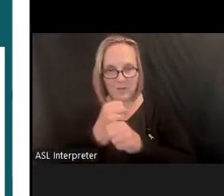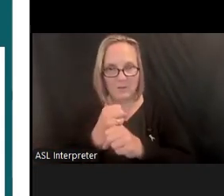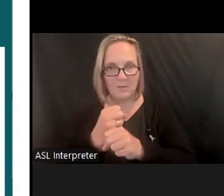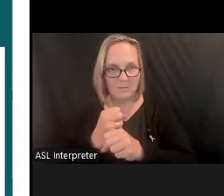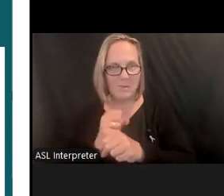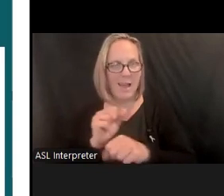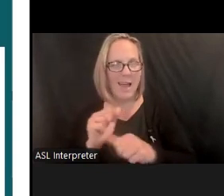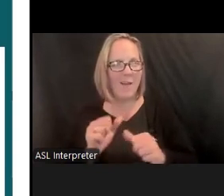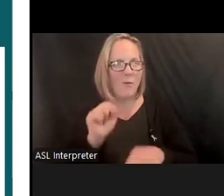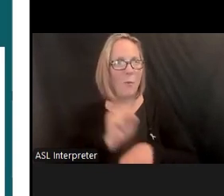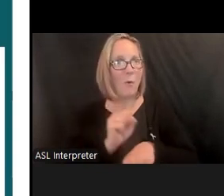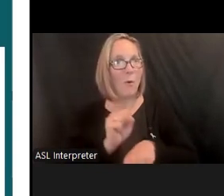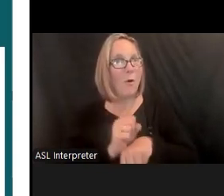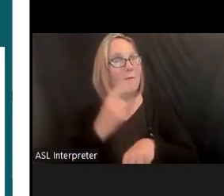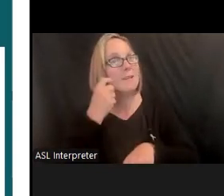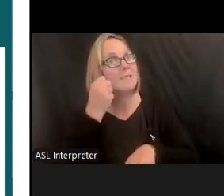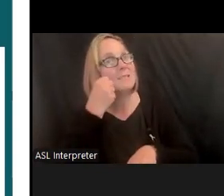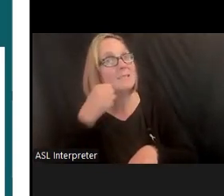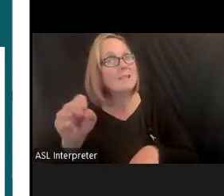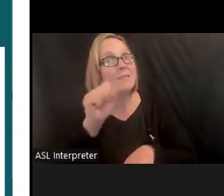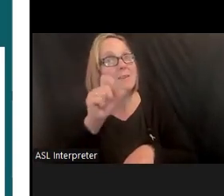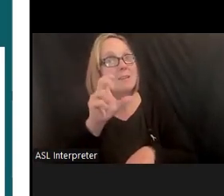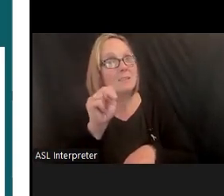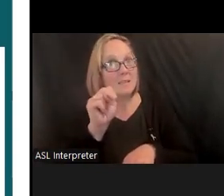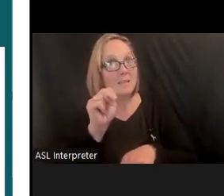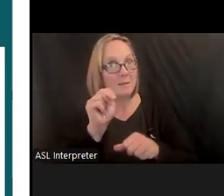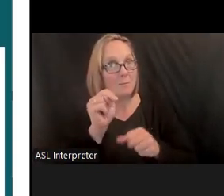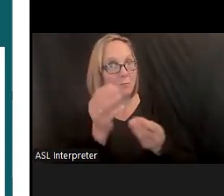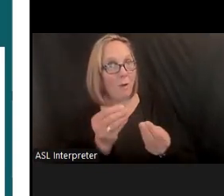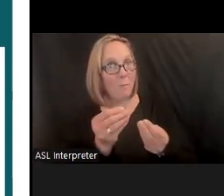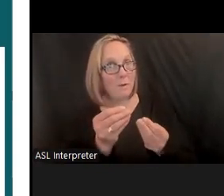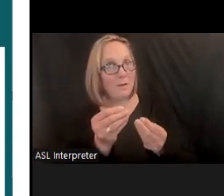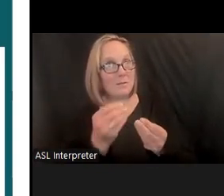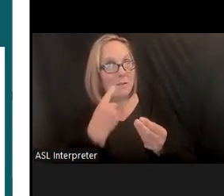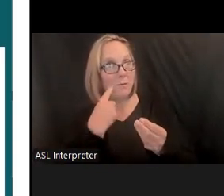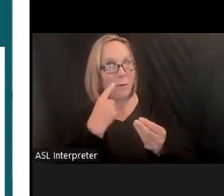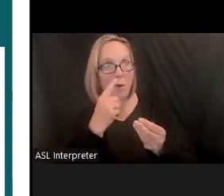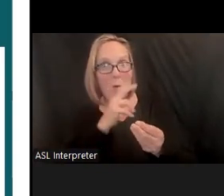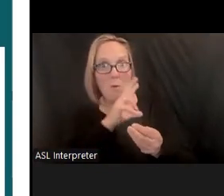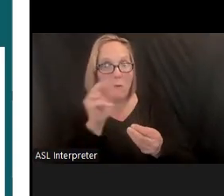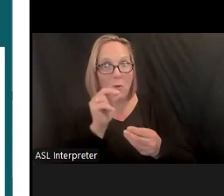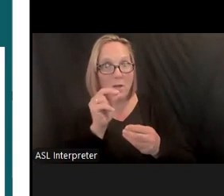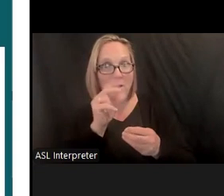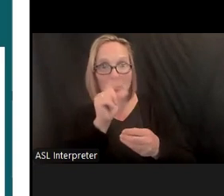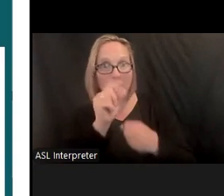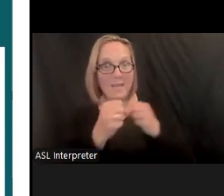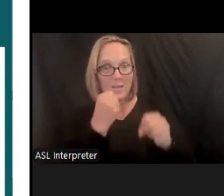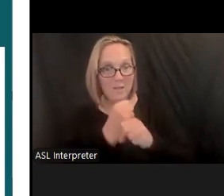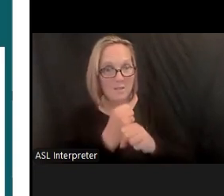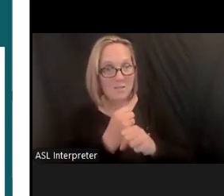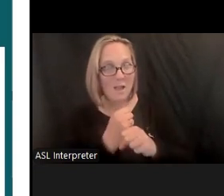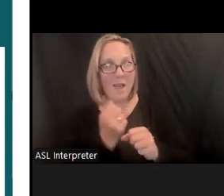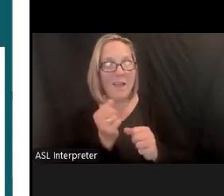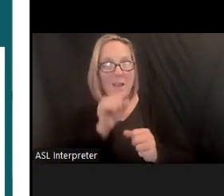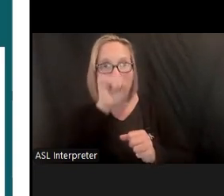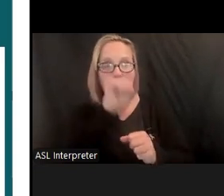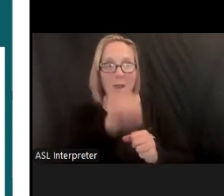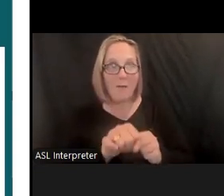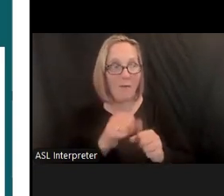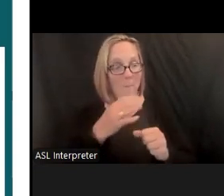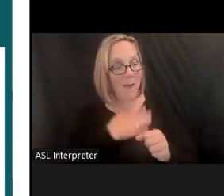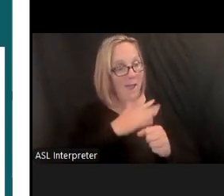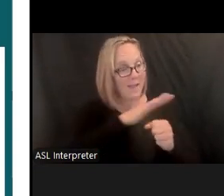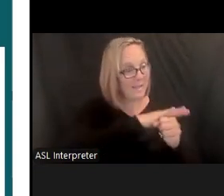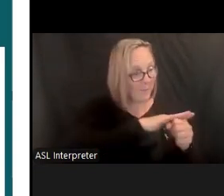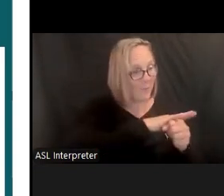Silverstein Properties for almost 20 years. And I love both of those things very much, the neighborhood and the company that I work